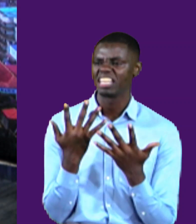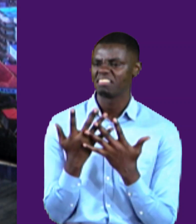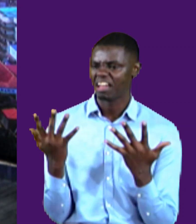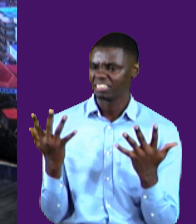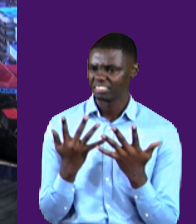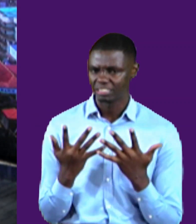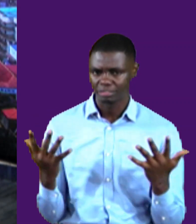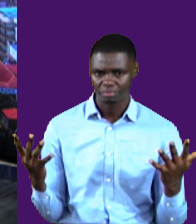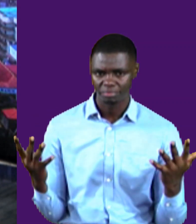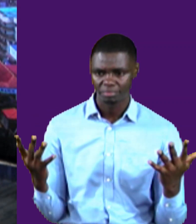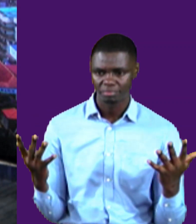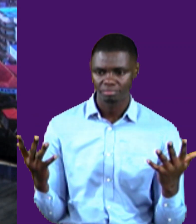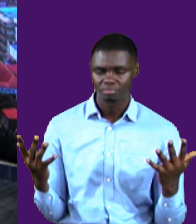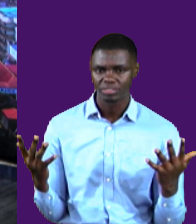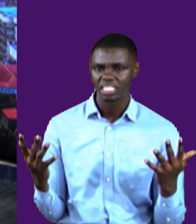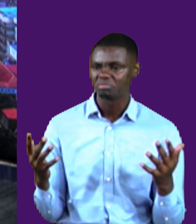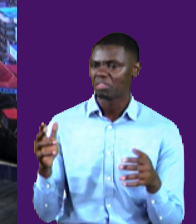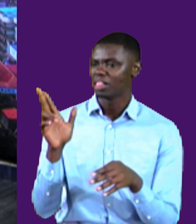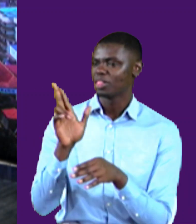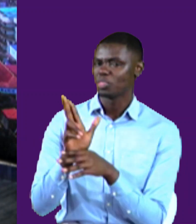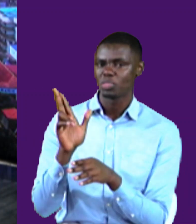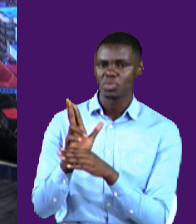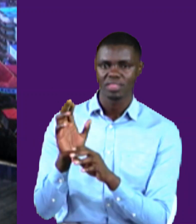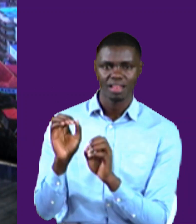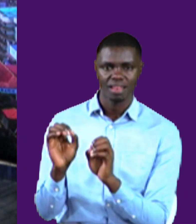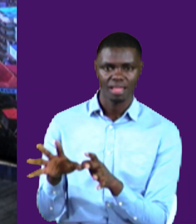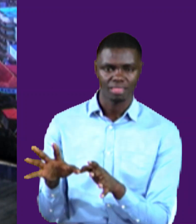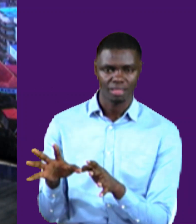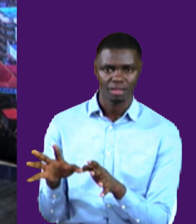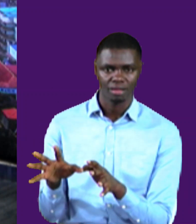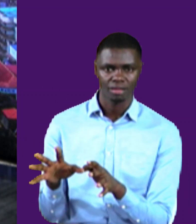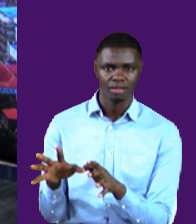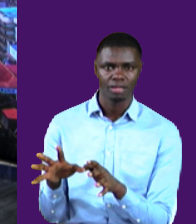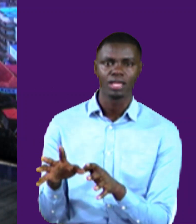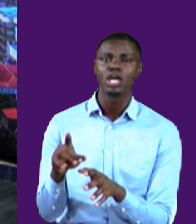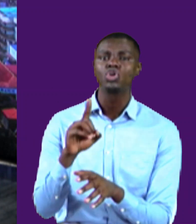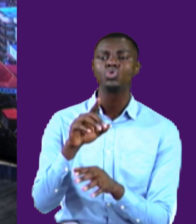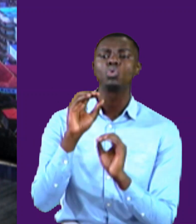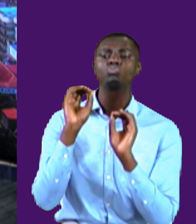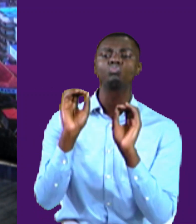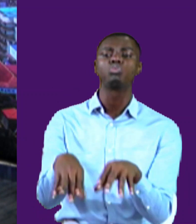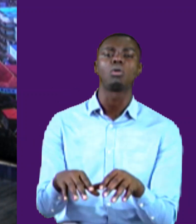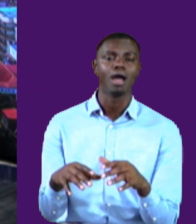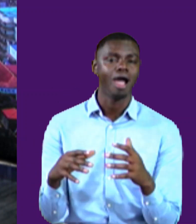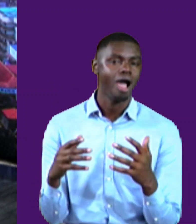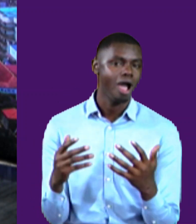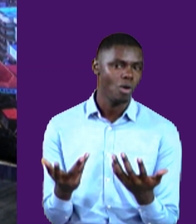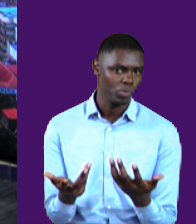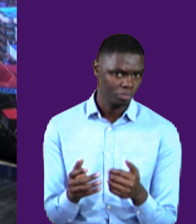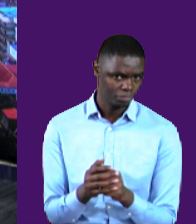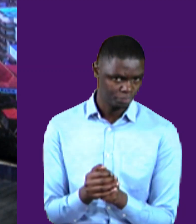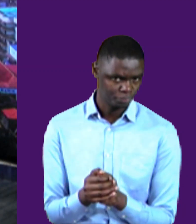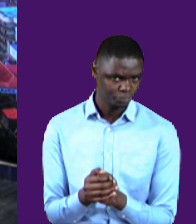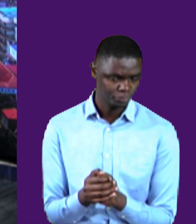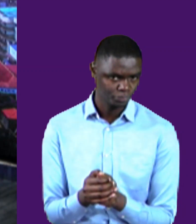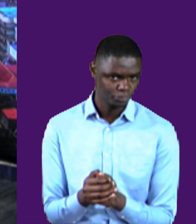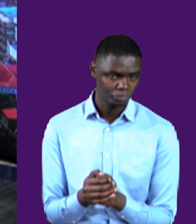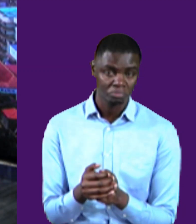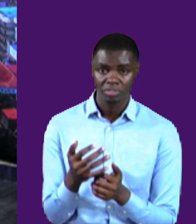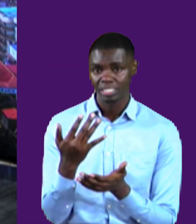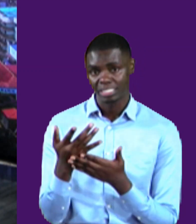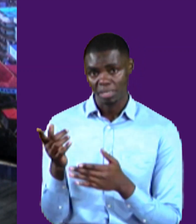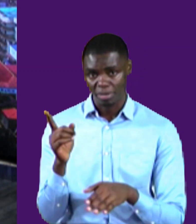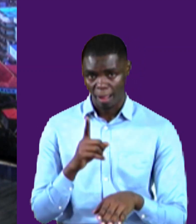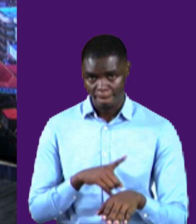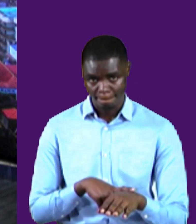devices and you are not using them, how do you dispose them? Yeah. Sometimes